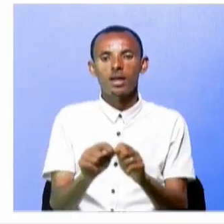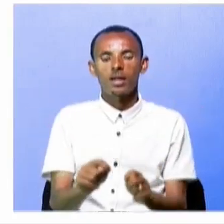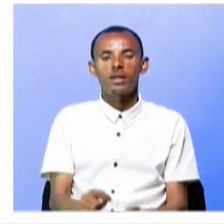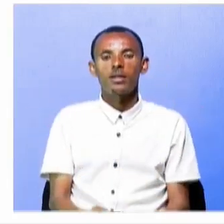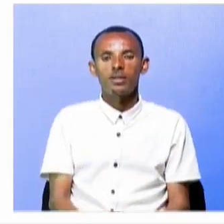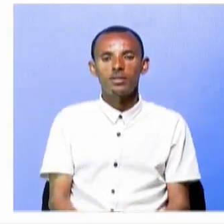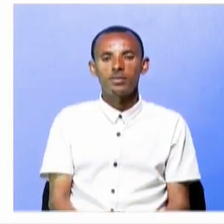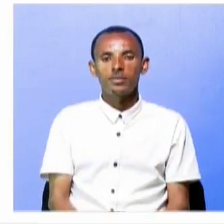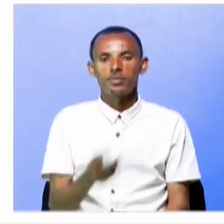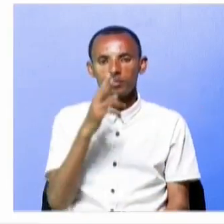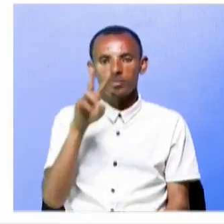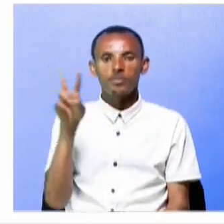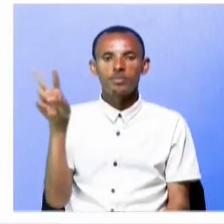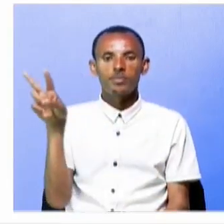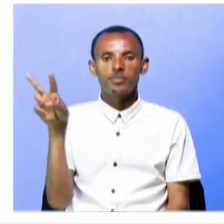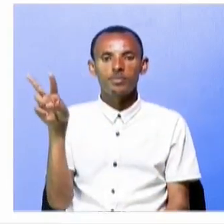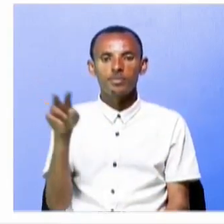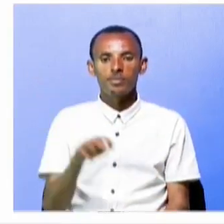Consider triangle